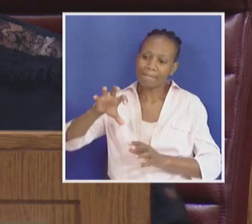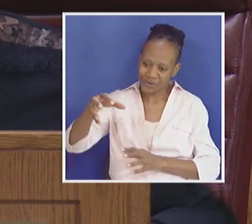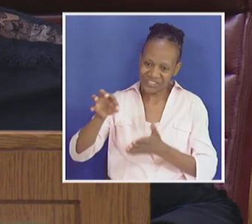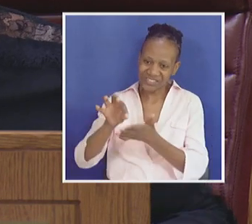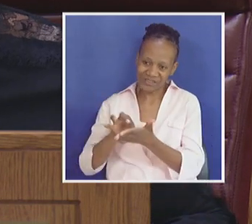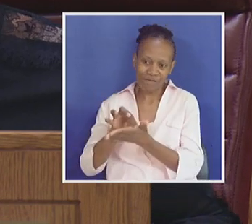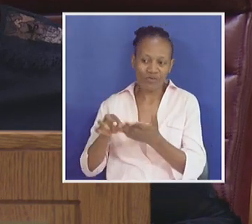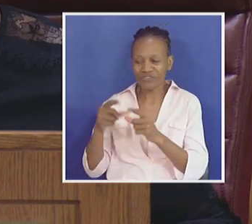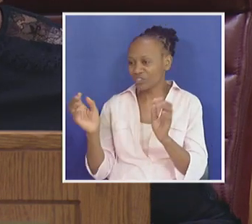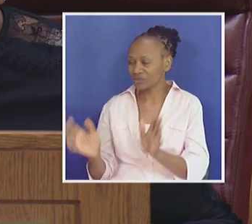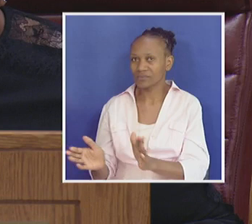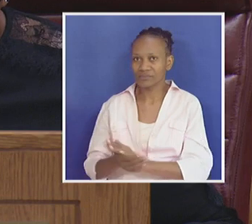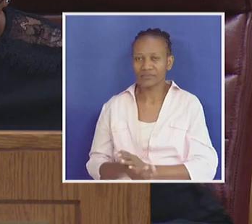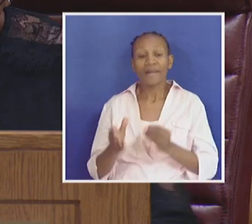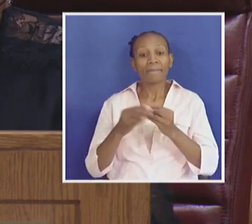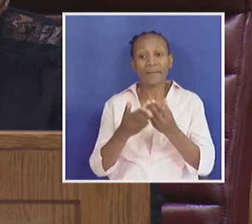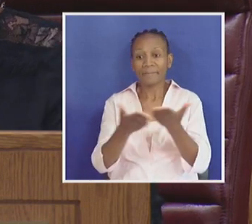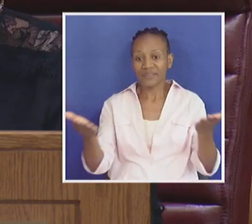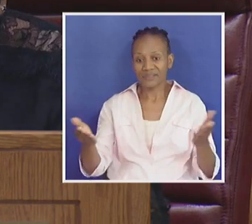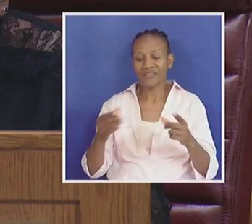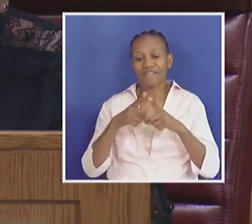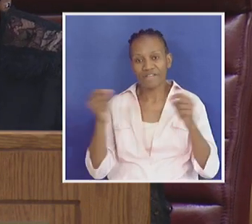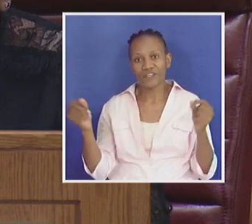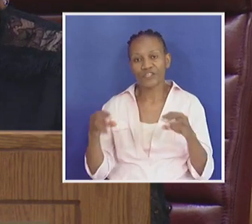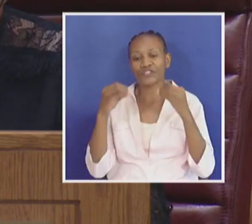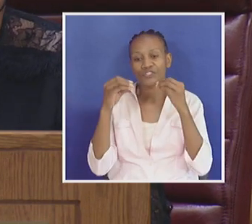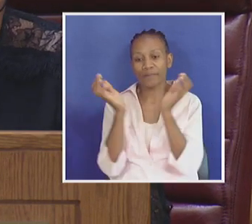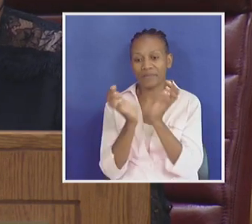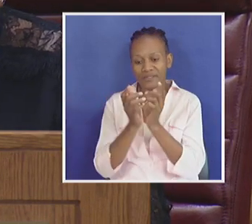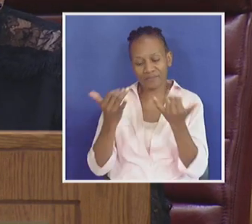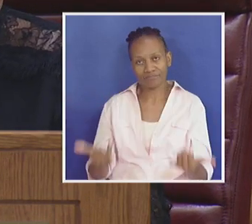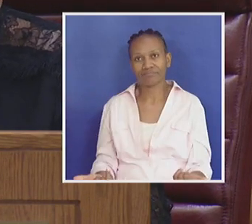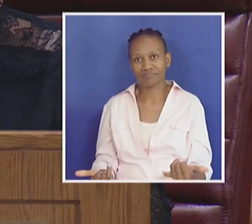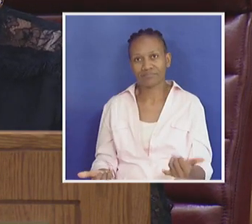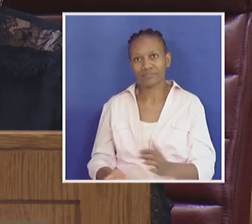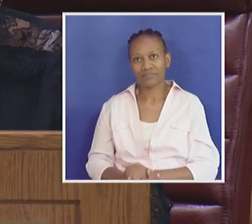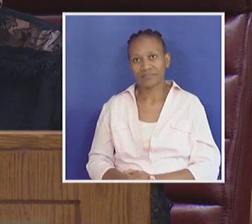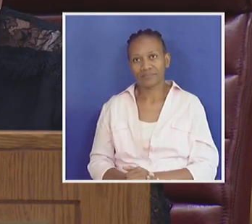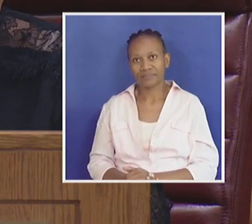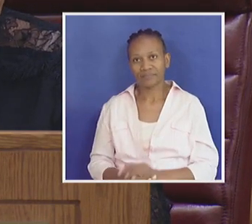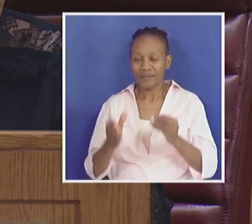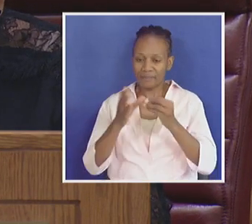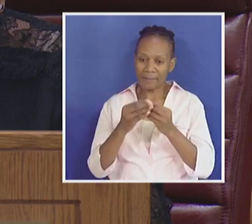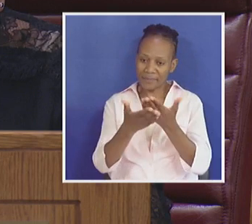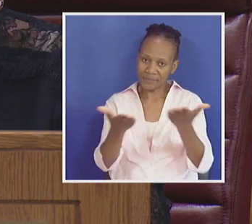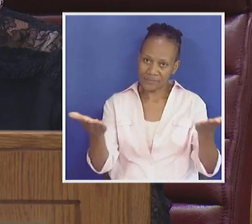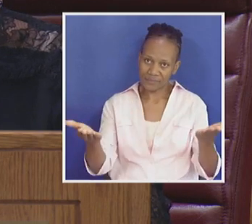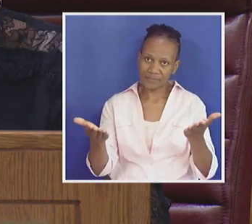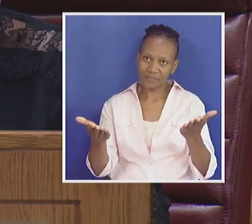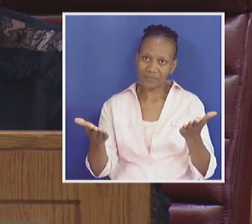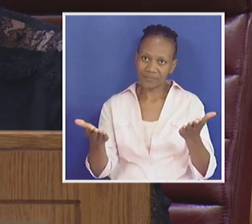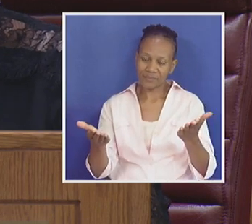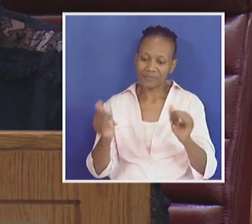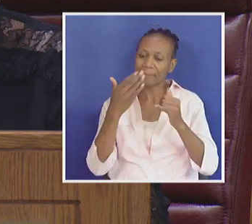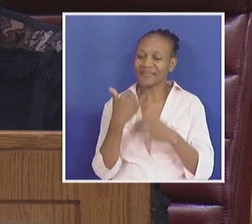vote. Honorable members, this concludes the business of the day. Honorable members are requested to